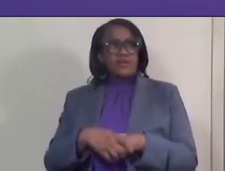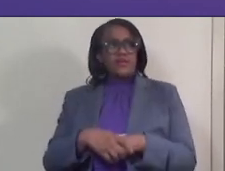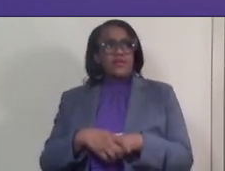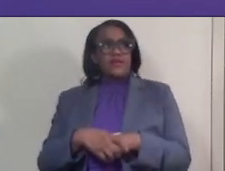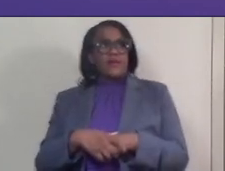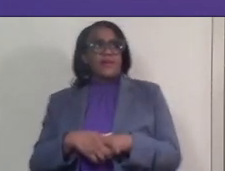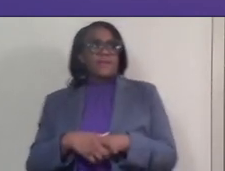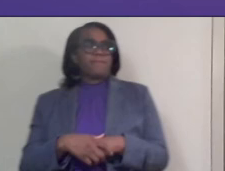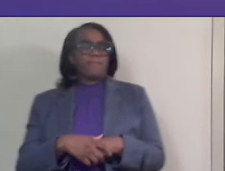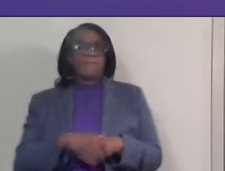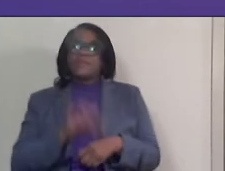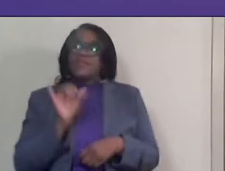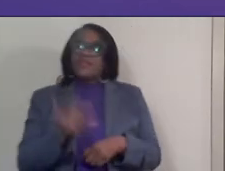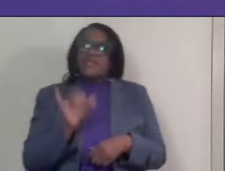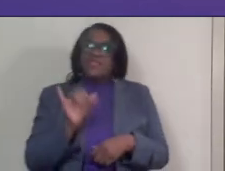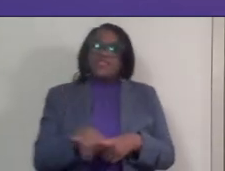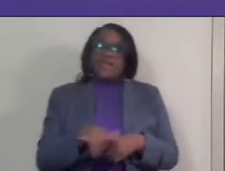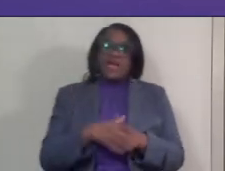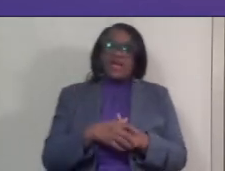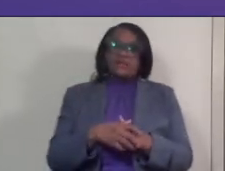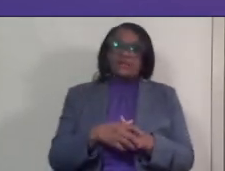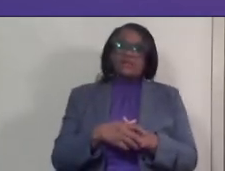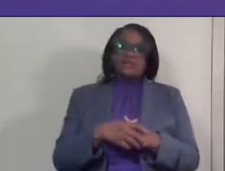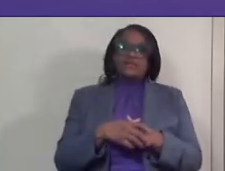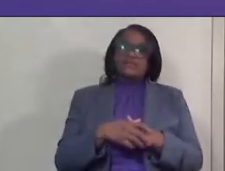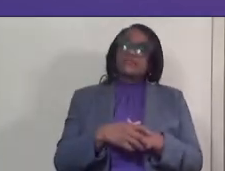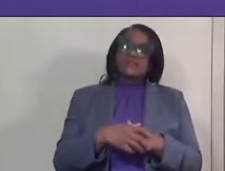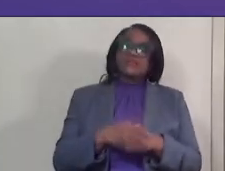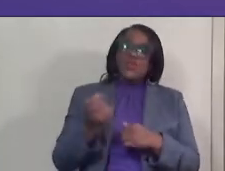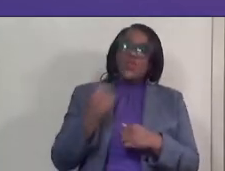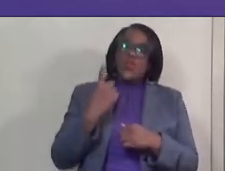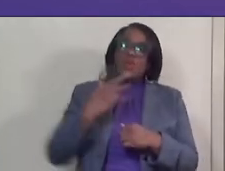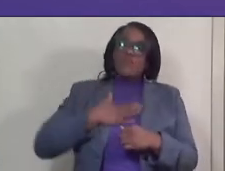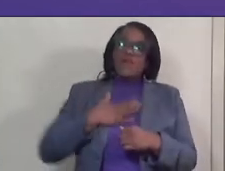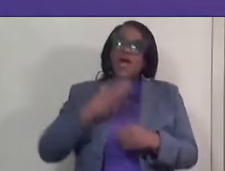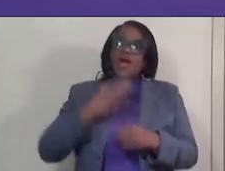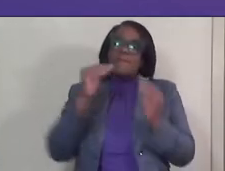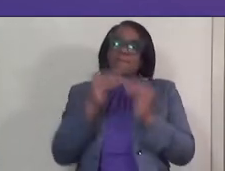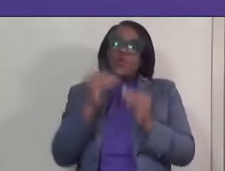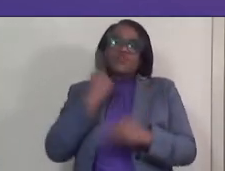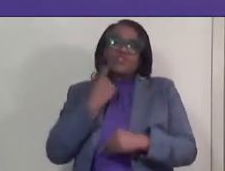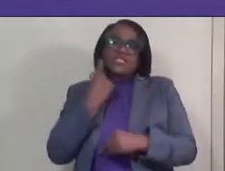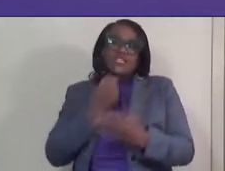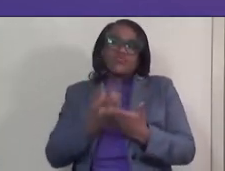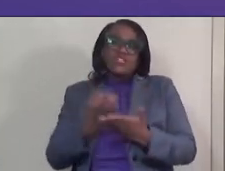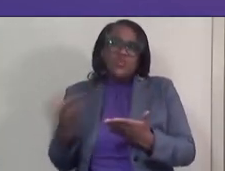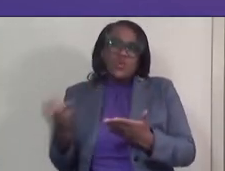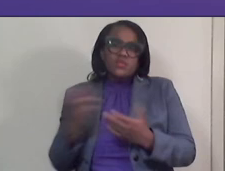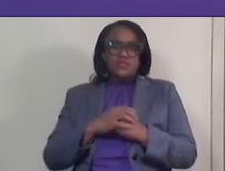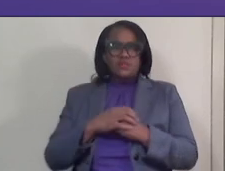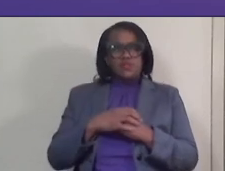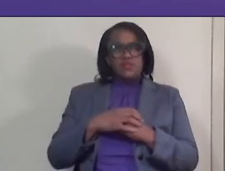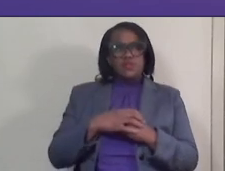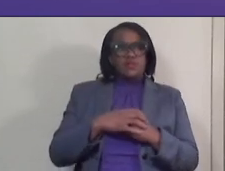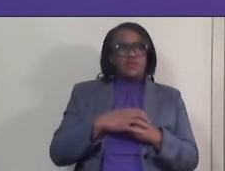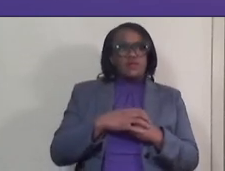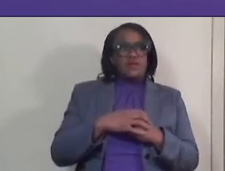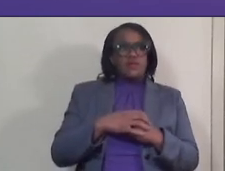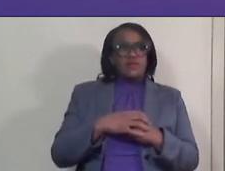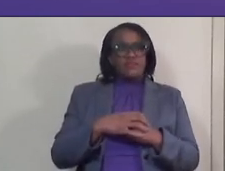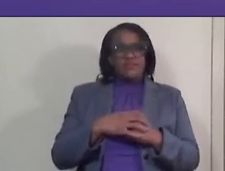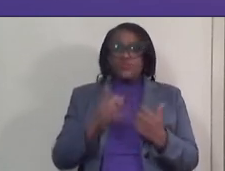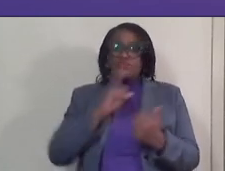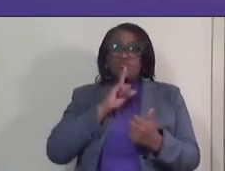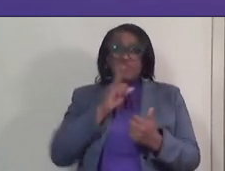That probably is probably one of my more recent resources. Otherwise, it's a passion that